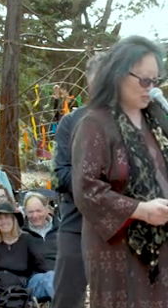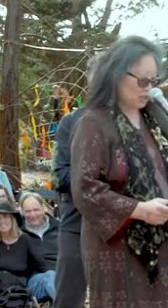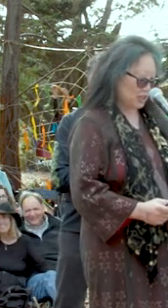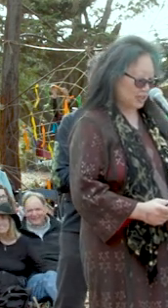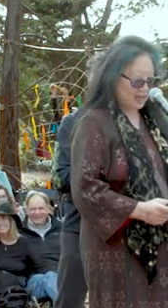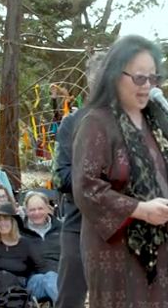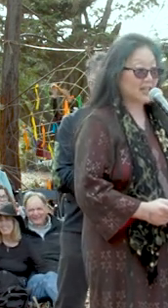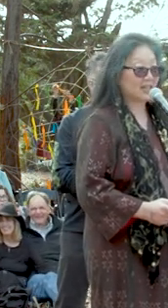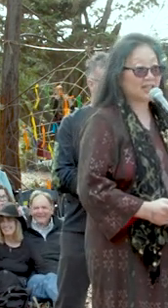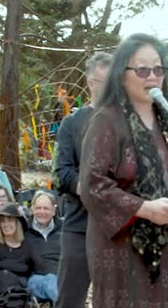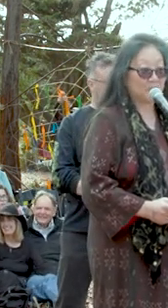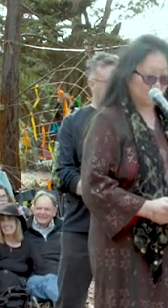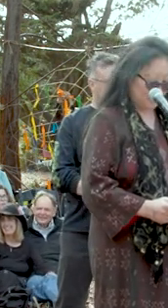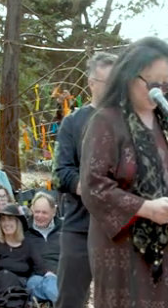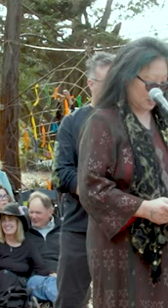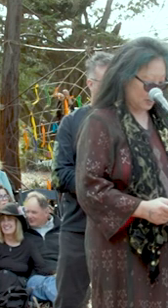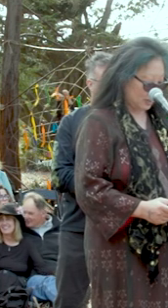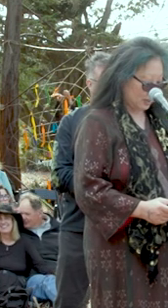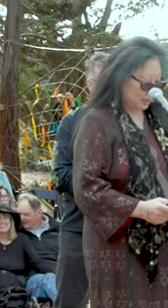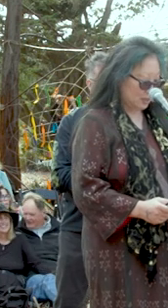Lori Jean Heckenkamp.